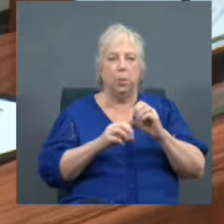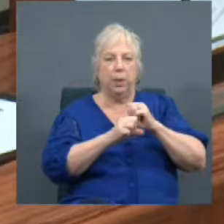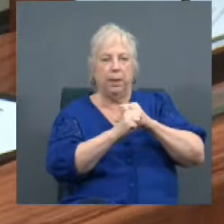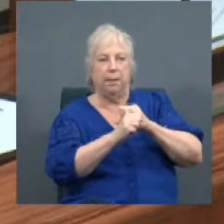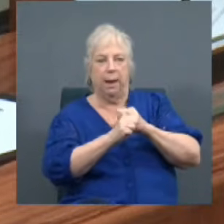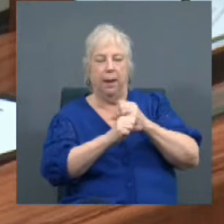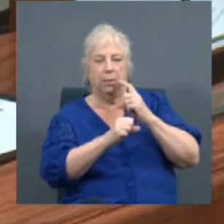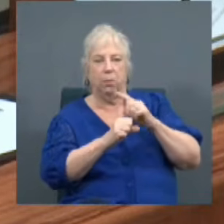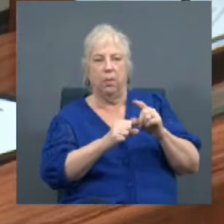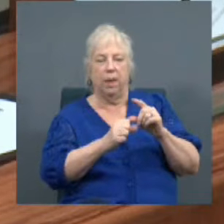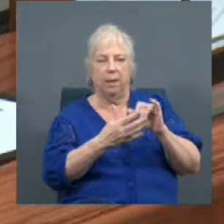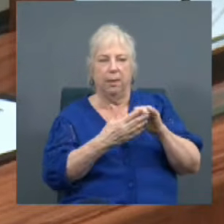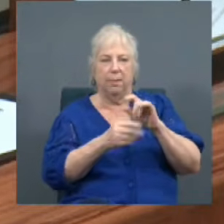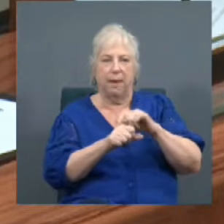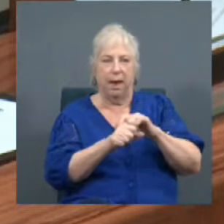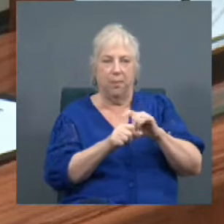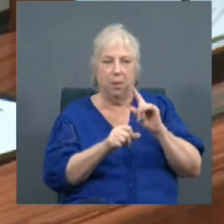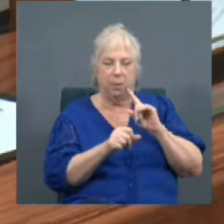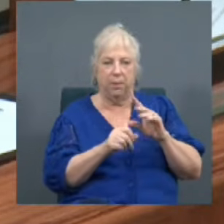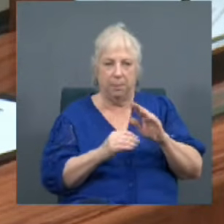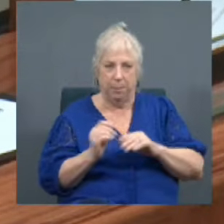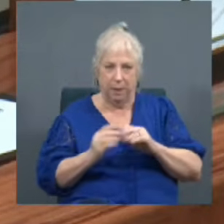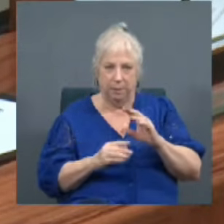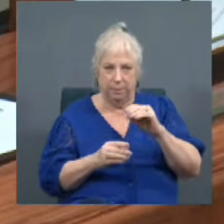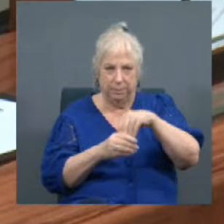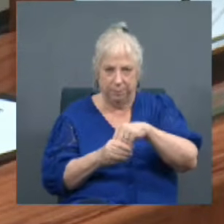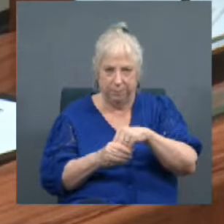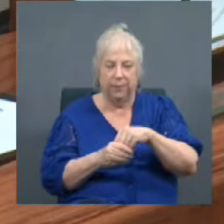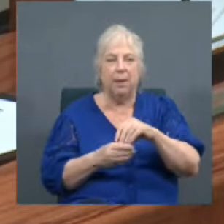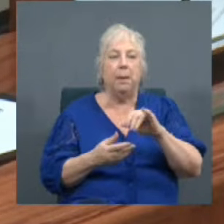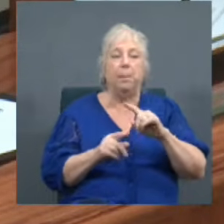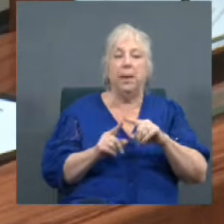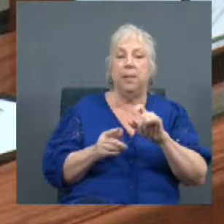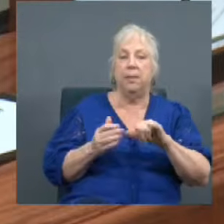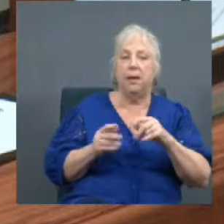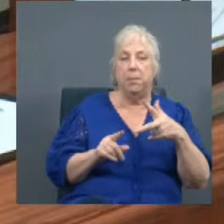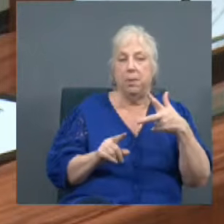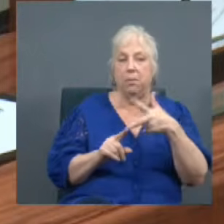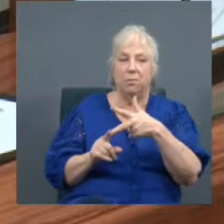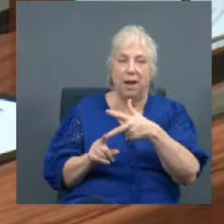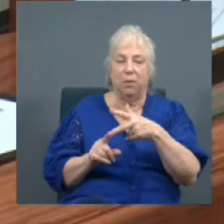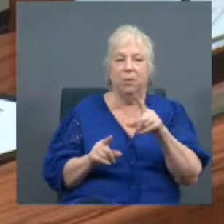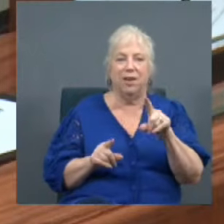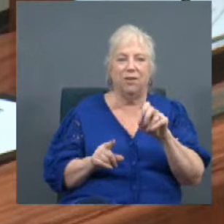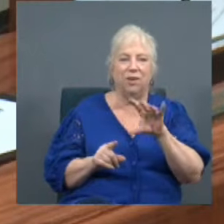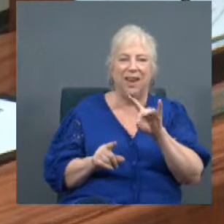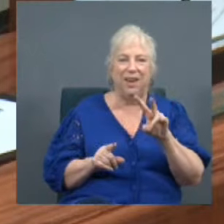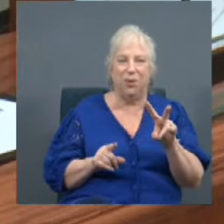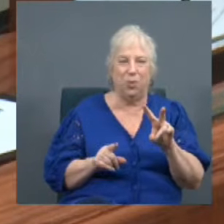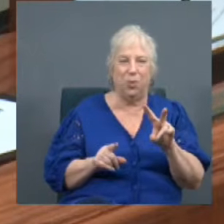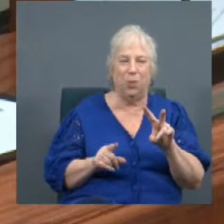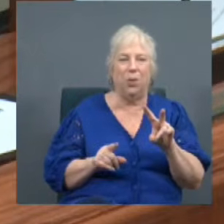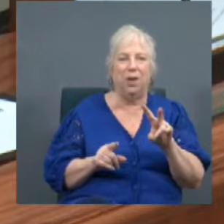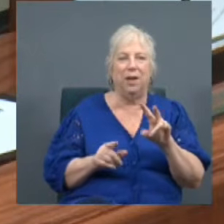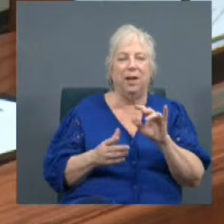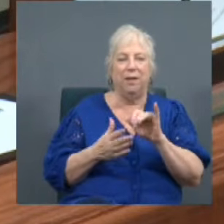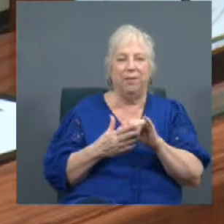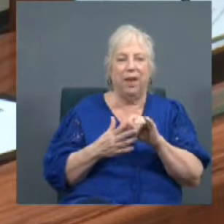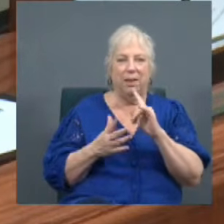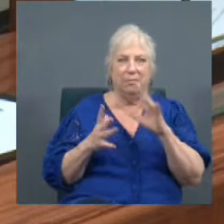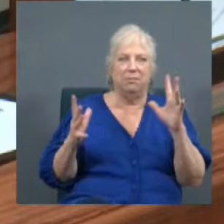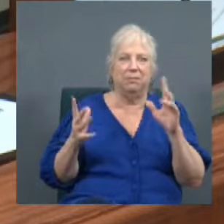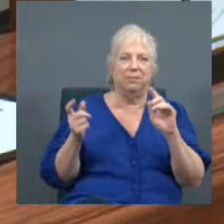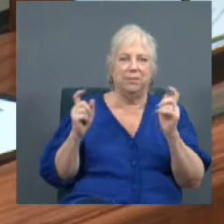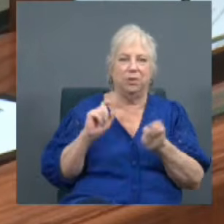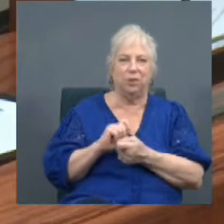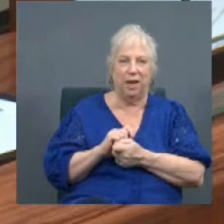withstand at the time it was put in. At the time of the incident, it was at 182, which is a substantial